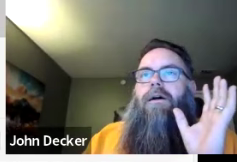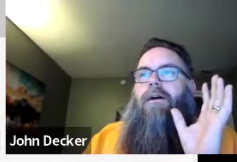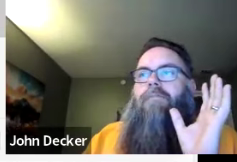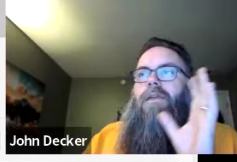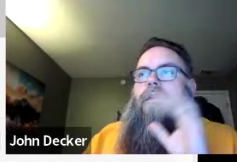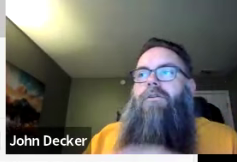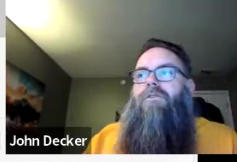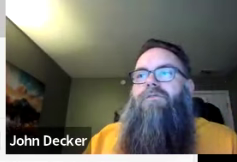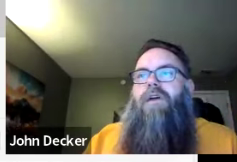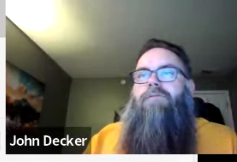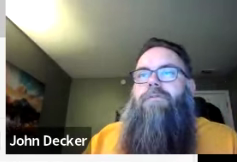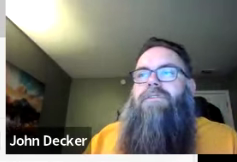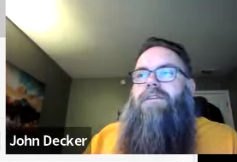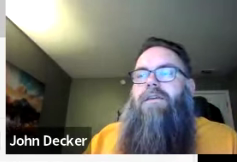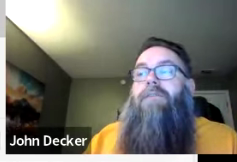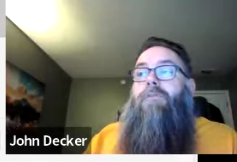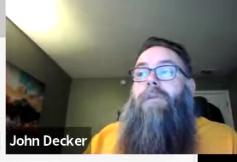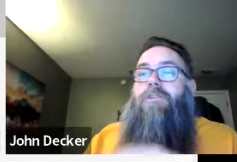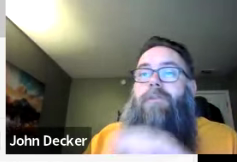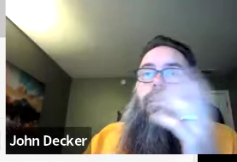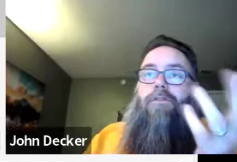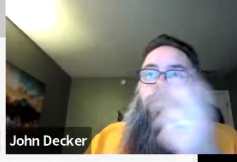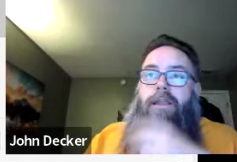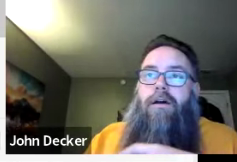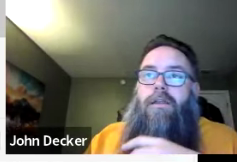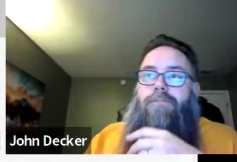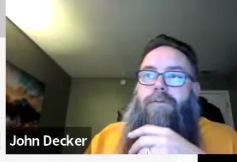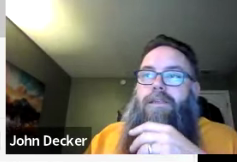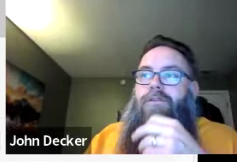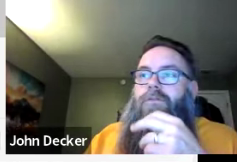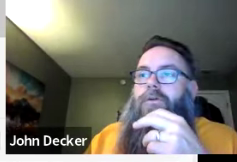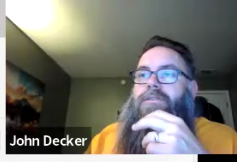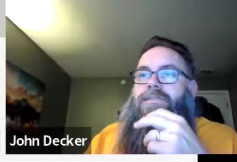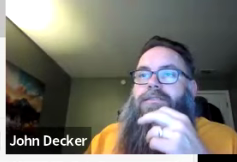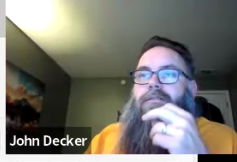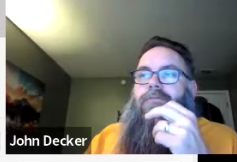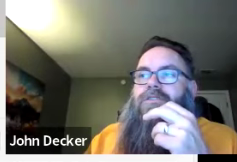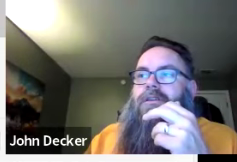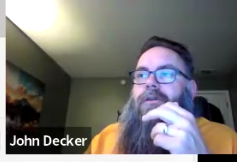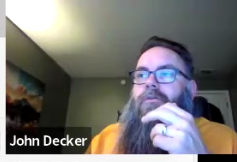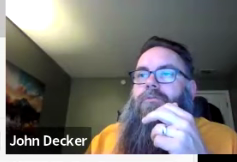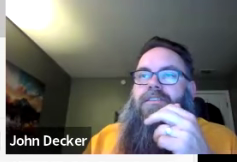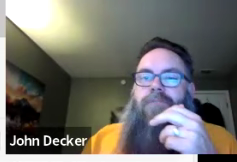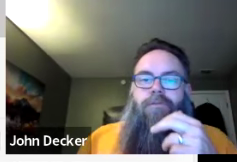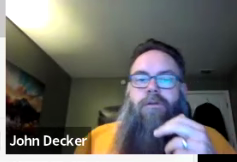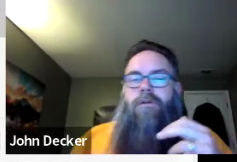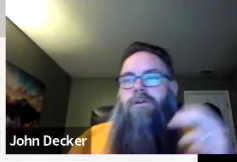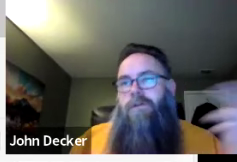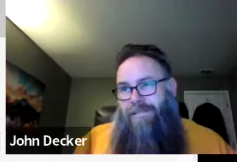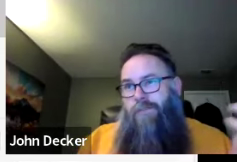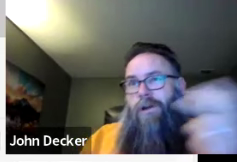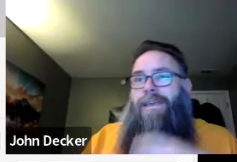so in here, you can find information about how they're planning on implementing the new LOAS system, which is going to be a replacement